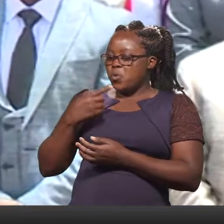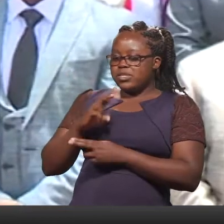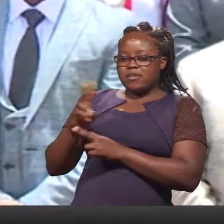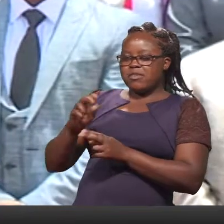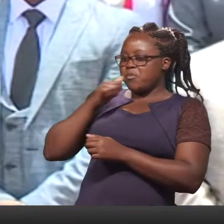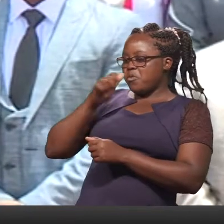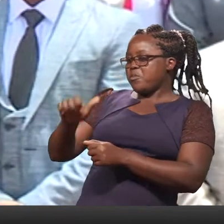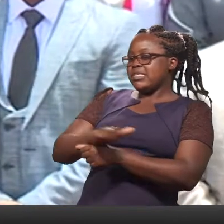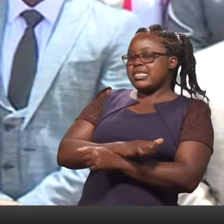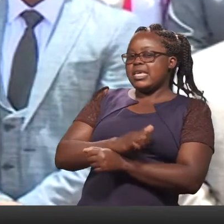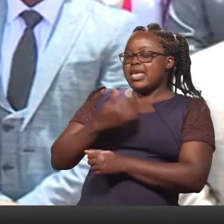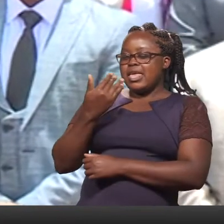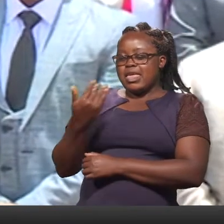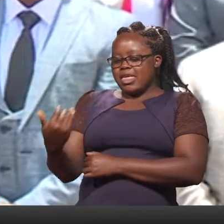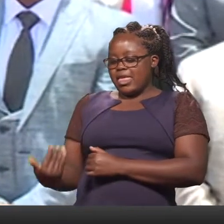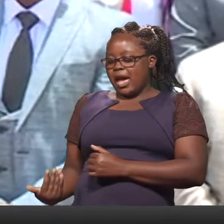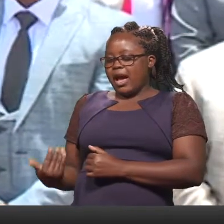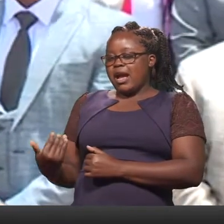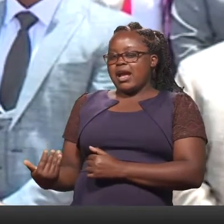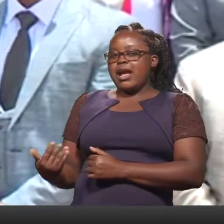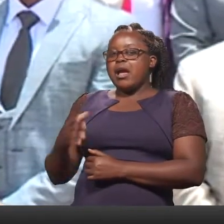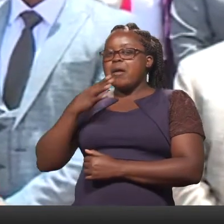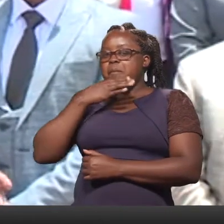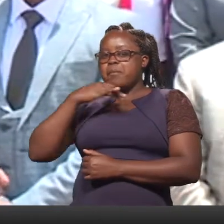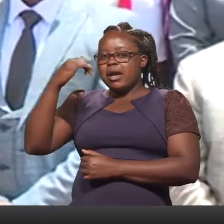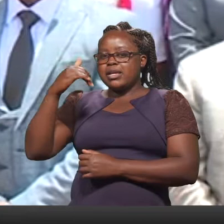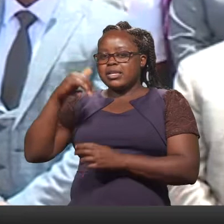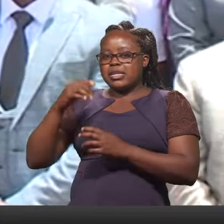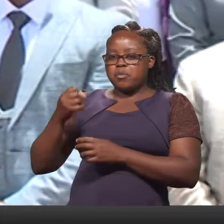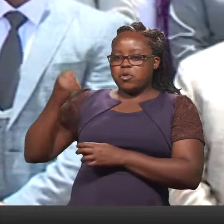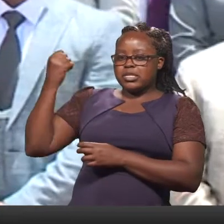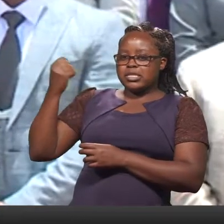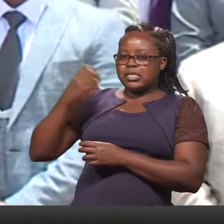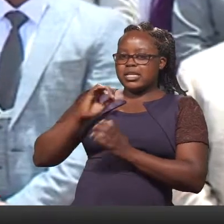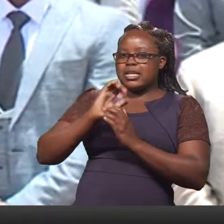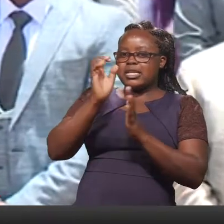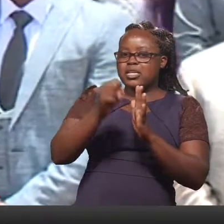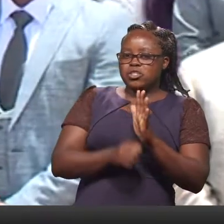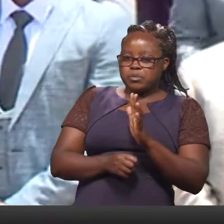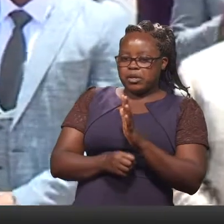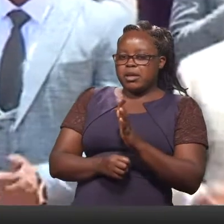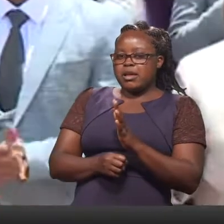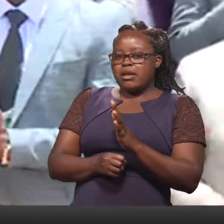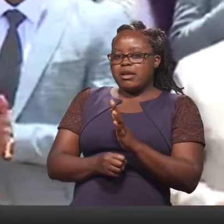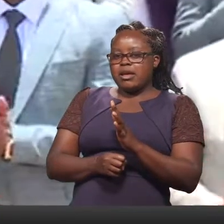a very promising young man in terms of our politics and leadership.